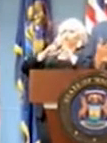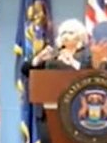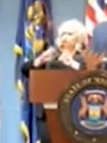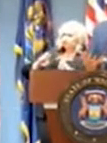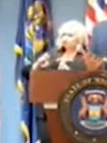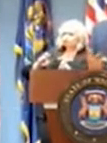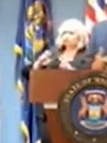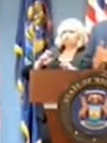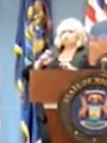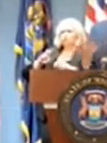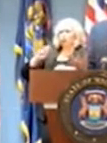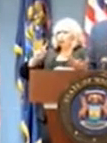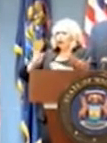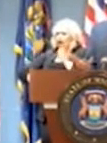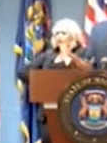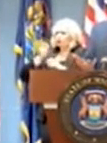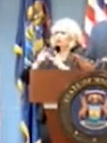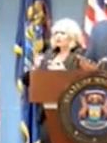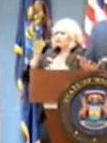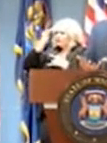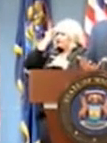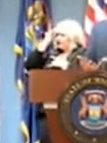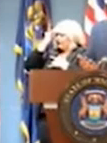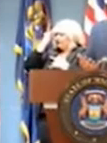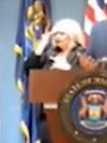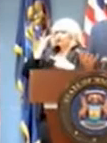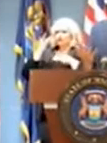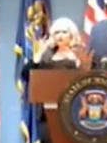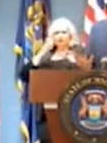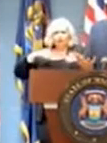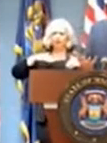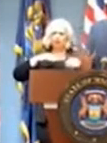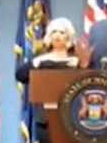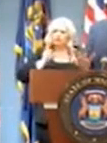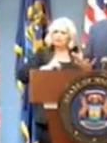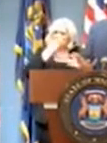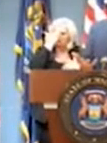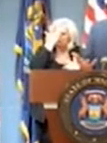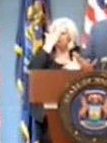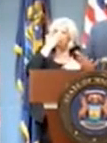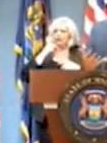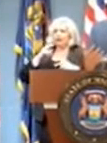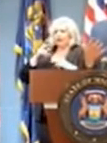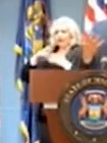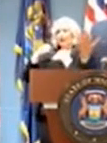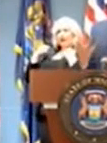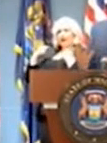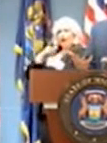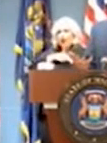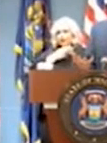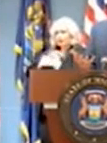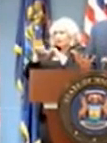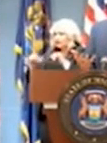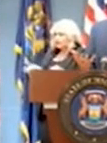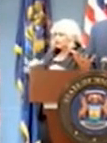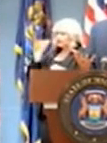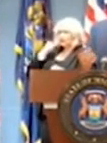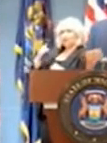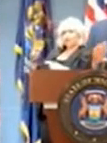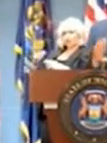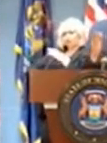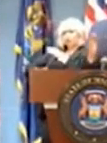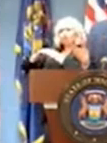its density and its trajectory, and the status of our healthcare systems, how well positioned they